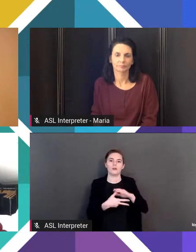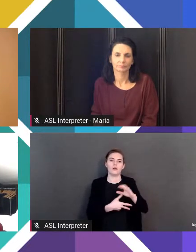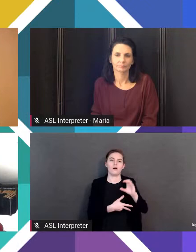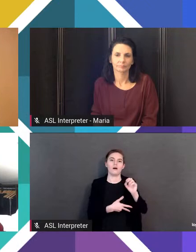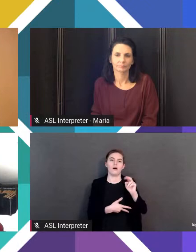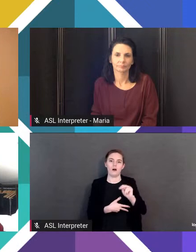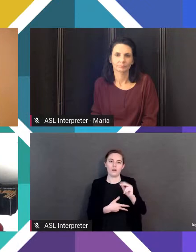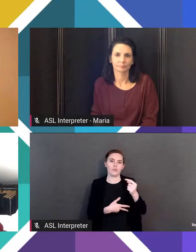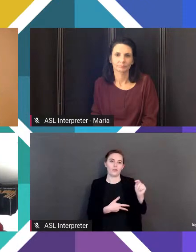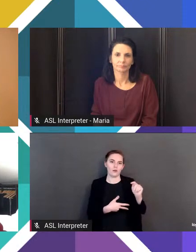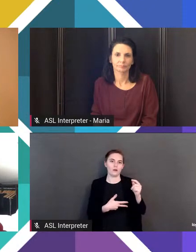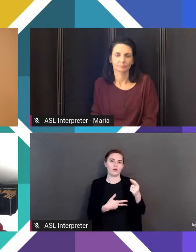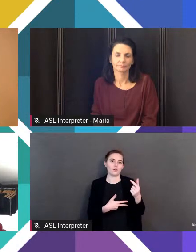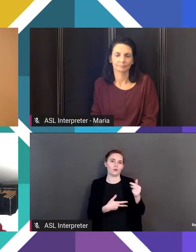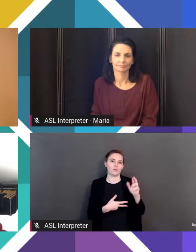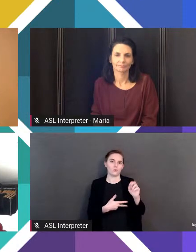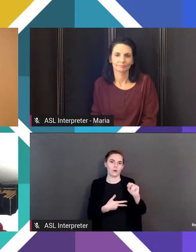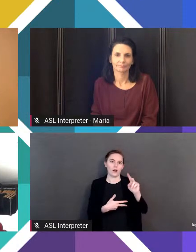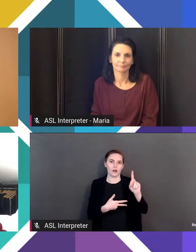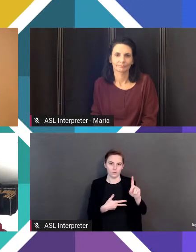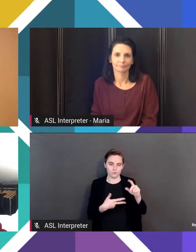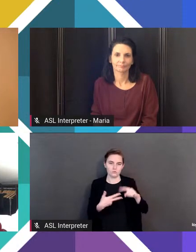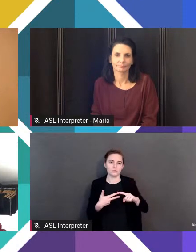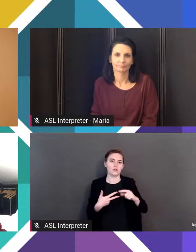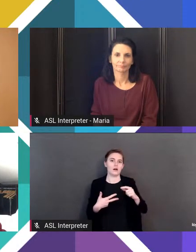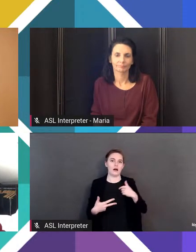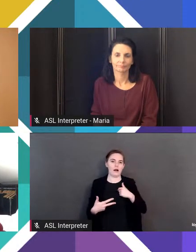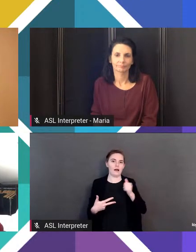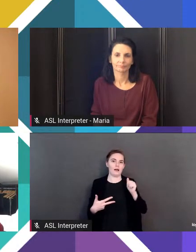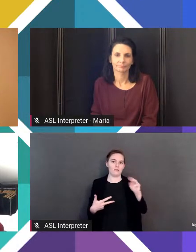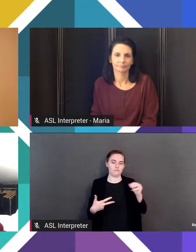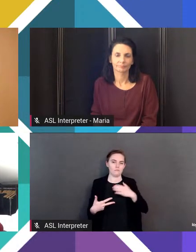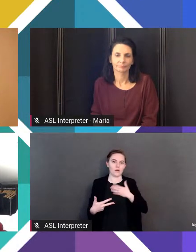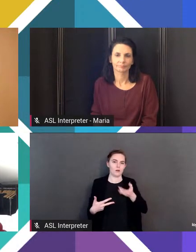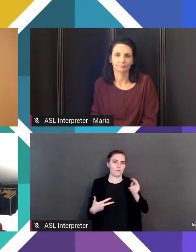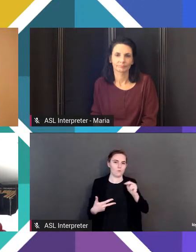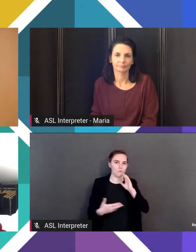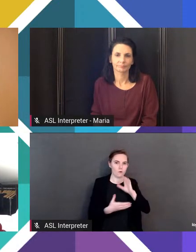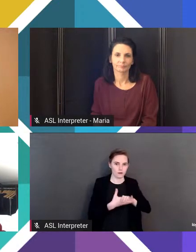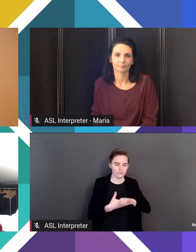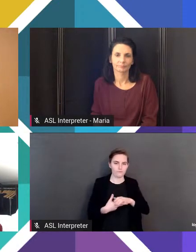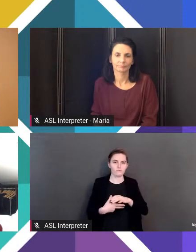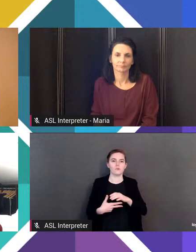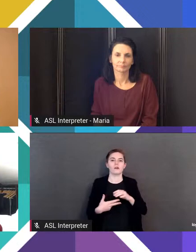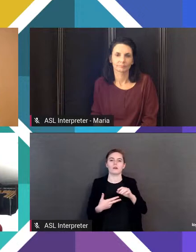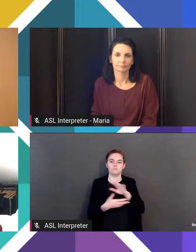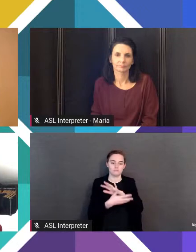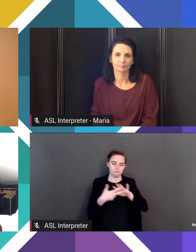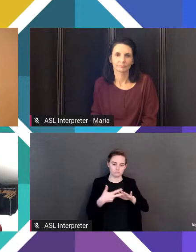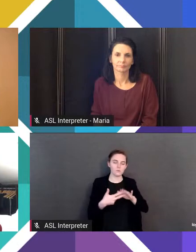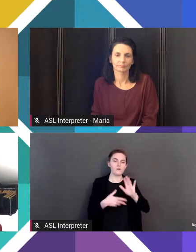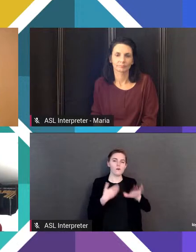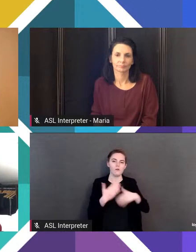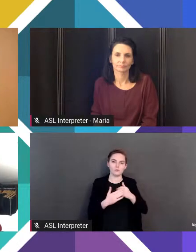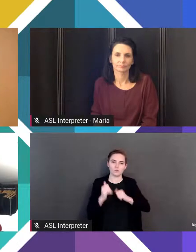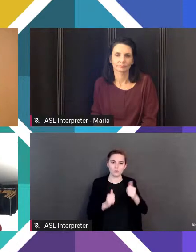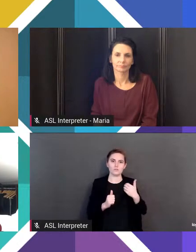had queerness in them and queer representation and non-binary